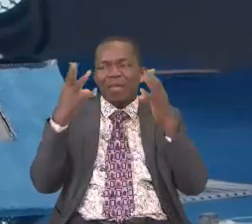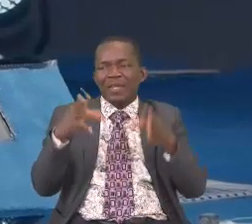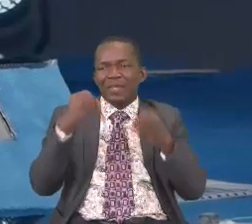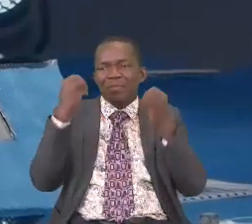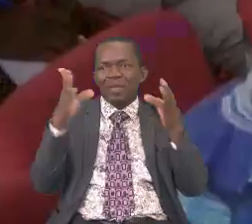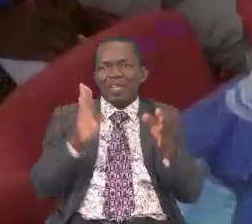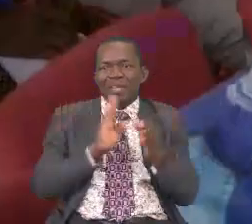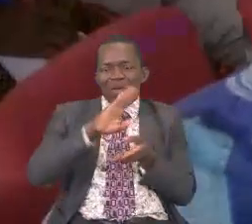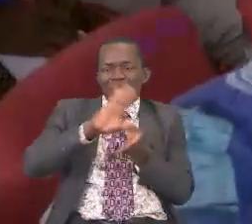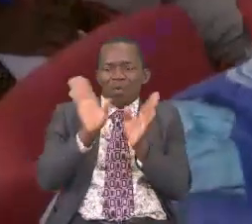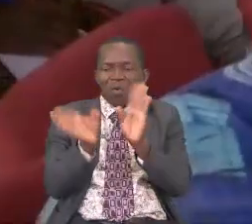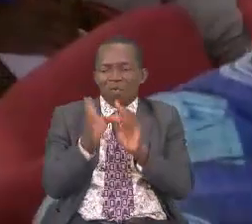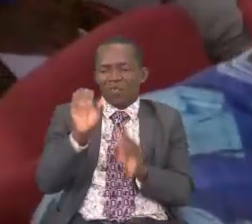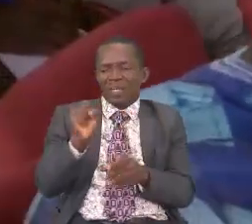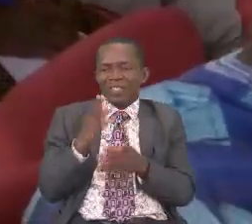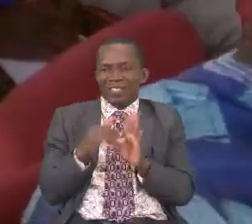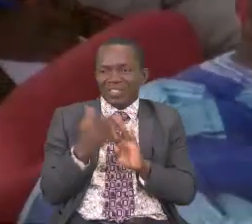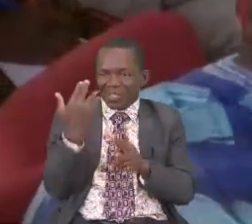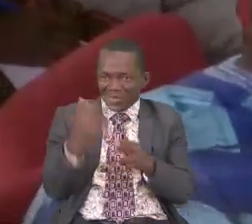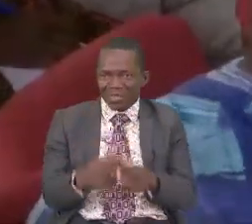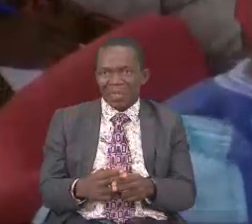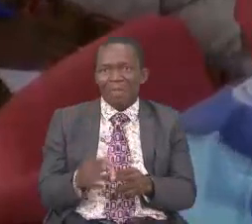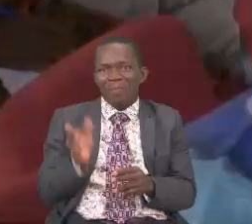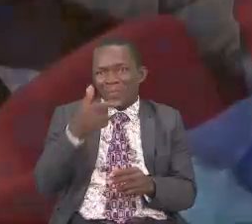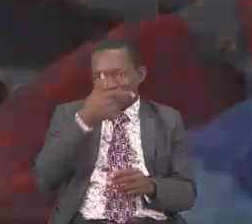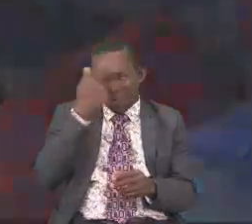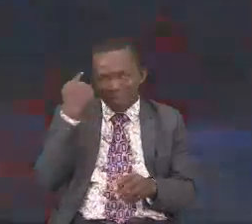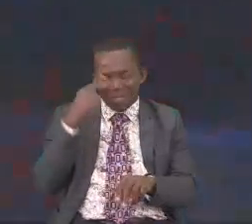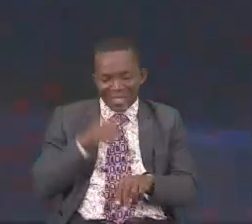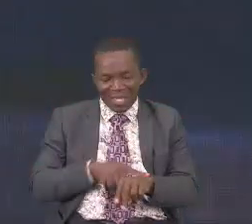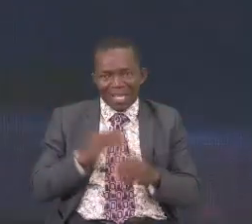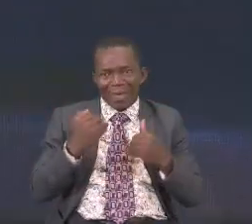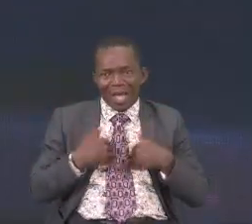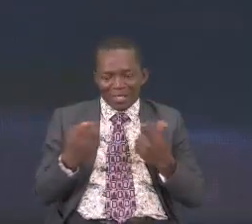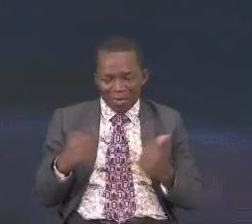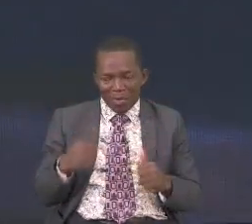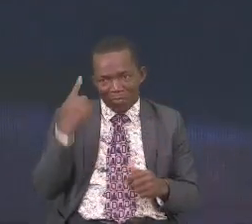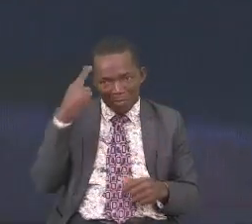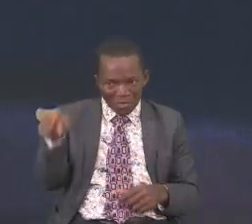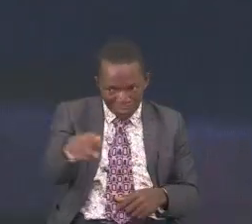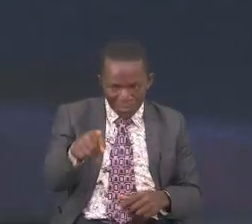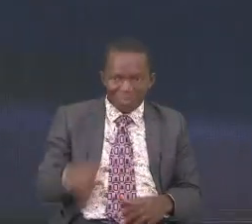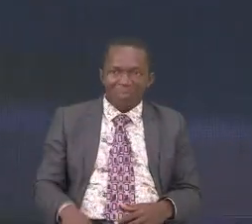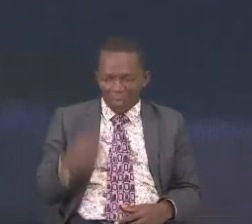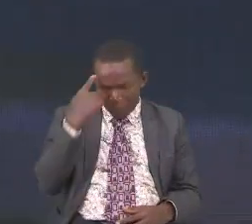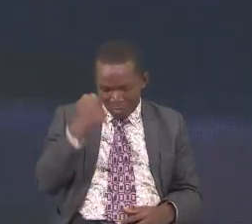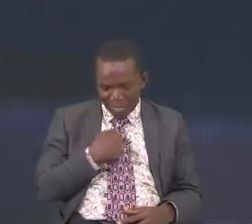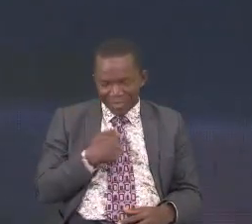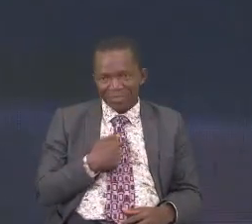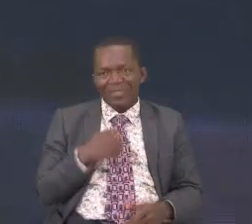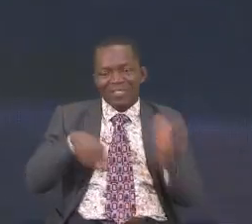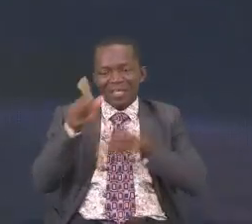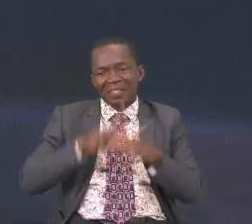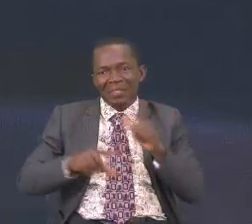Jesus name because the time has come for you for me